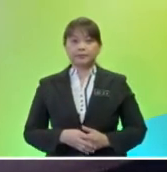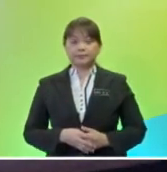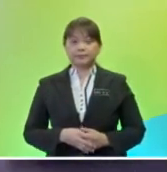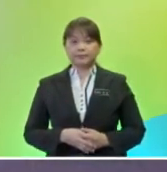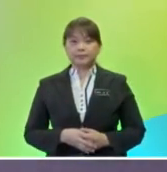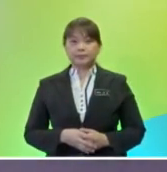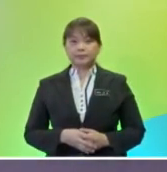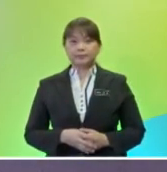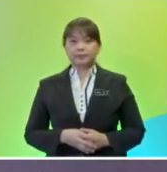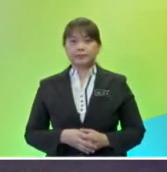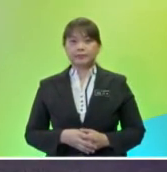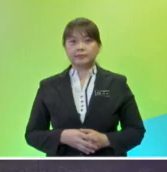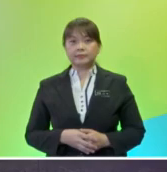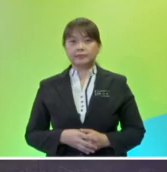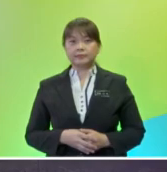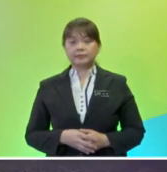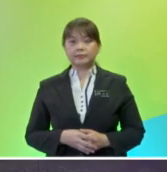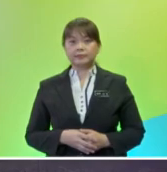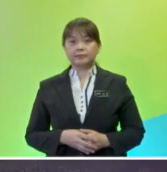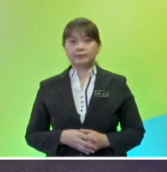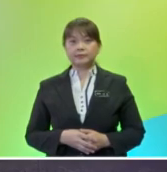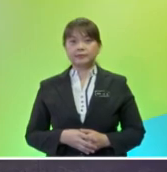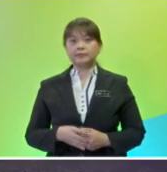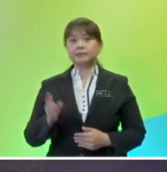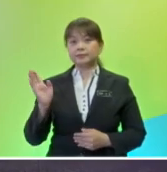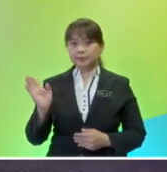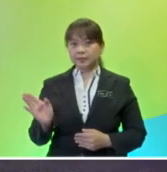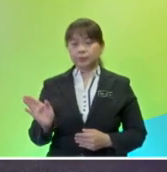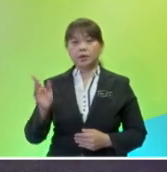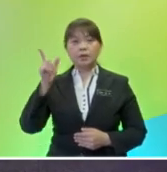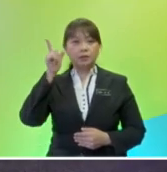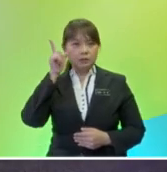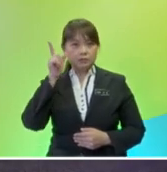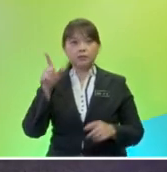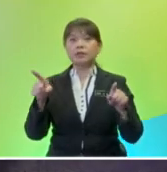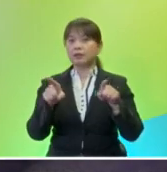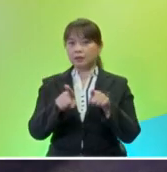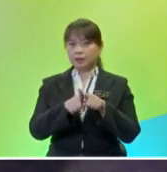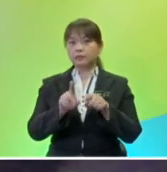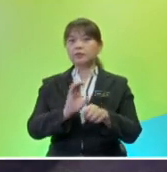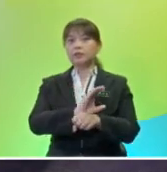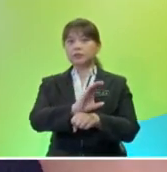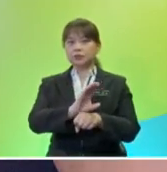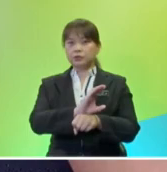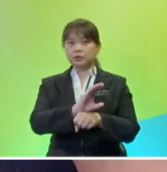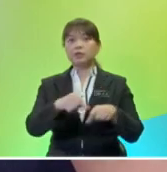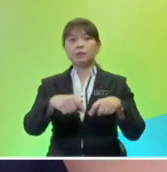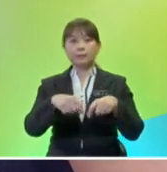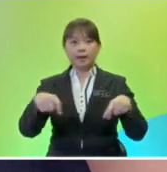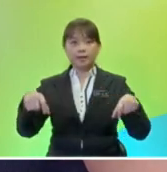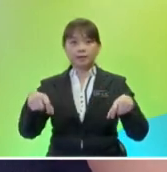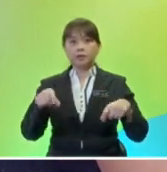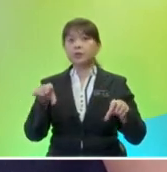This is the bar magnet. Shafika, would you like to hold it? This one looks like a chocolate bar. I like chocolates. You like